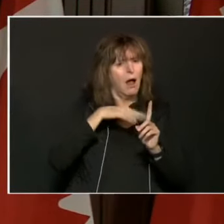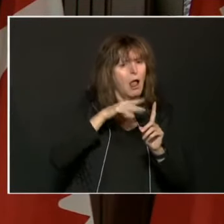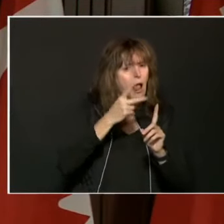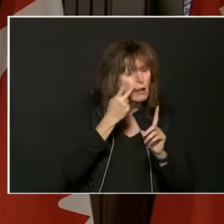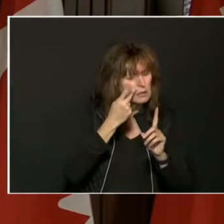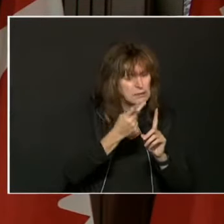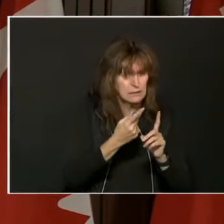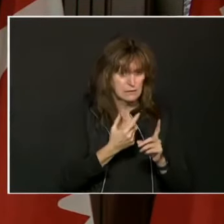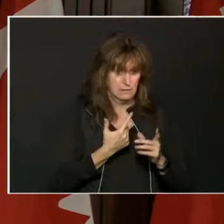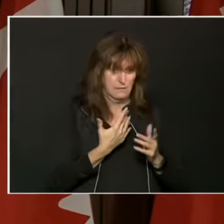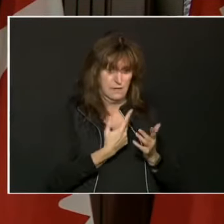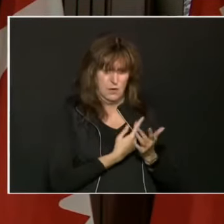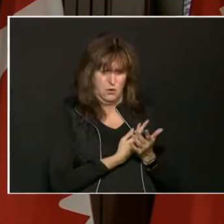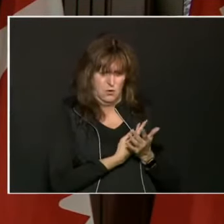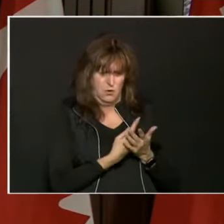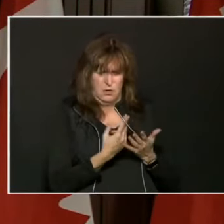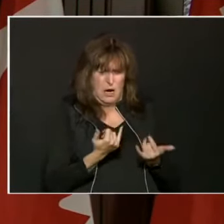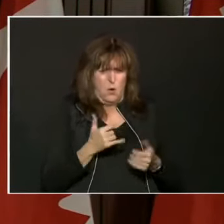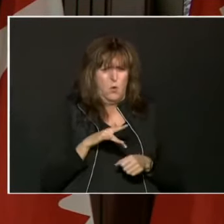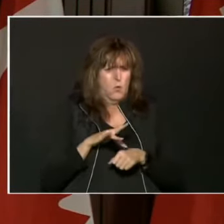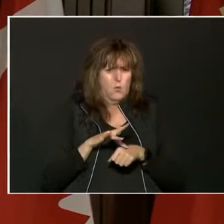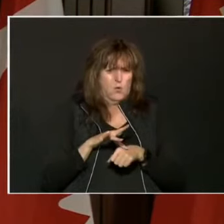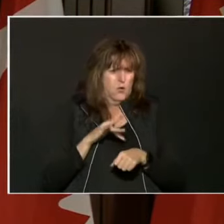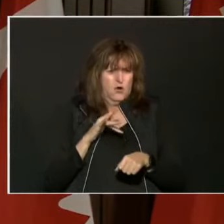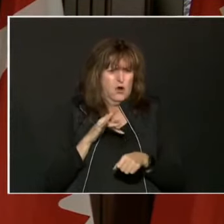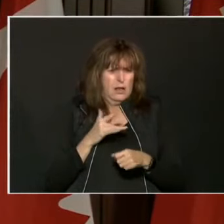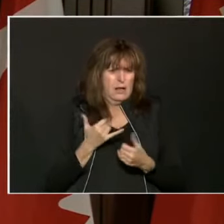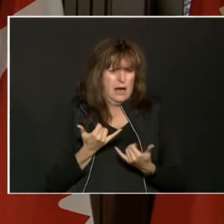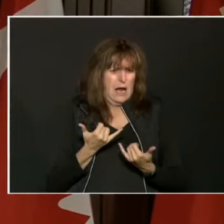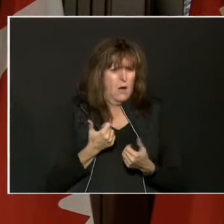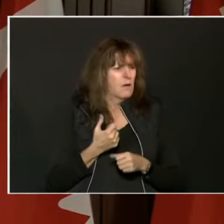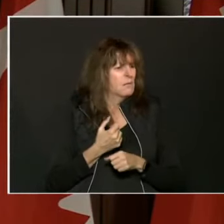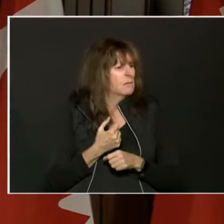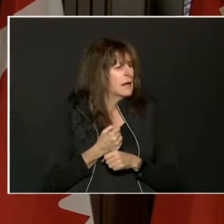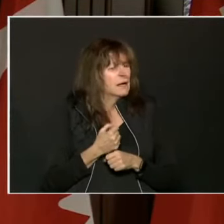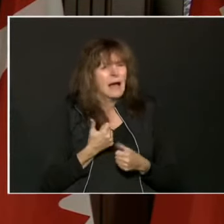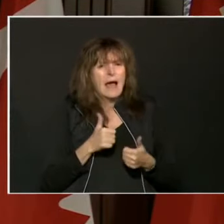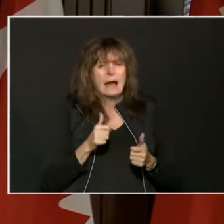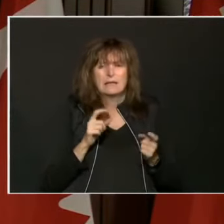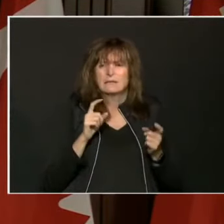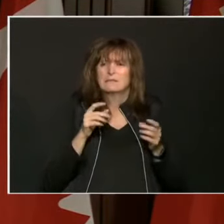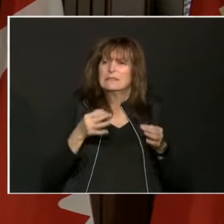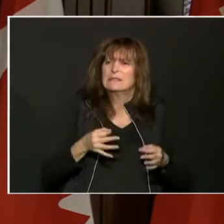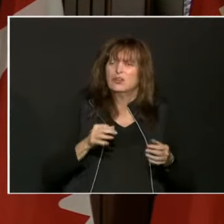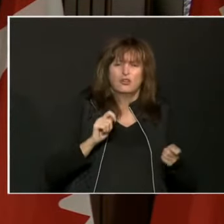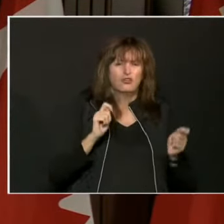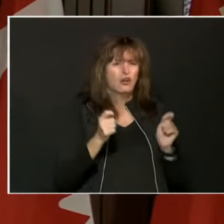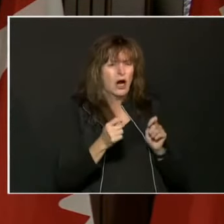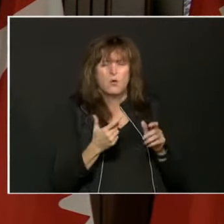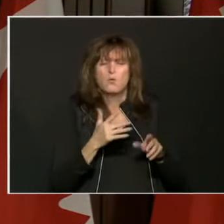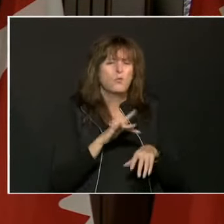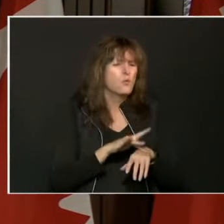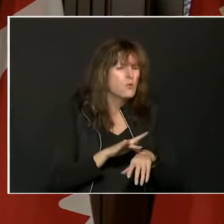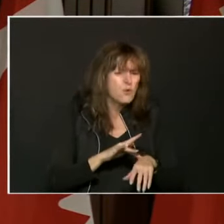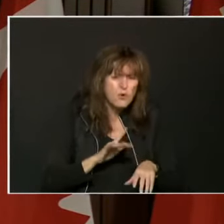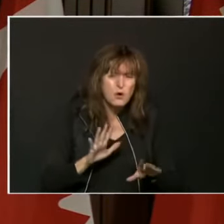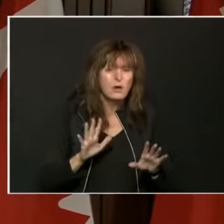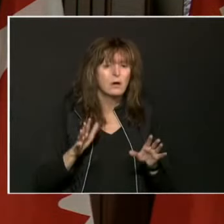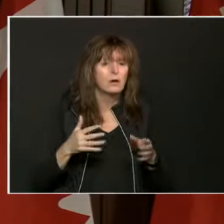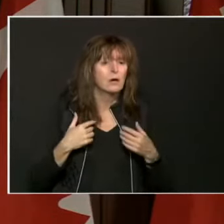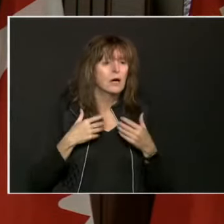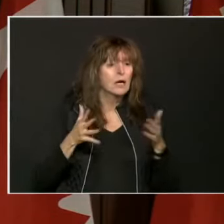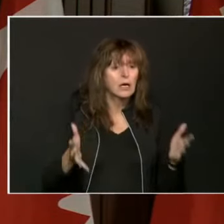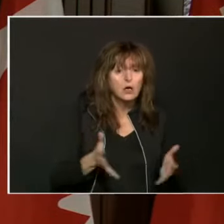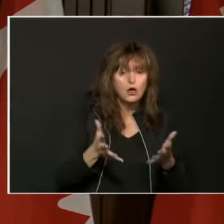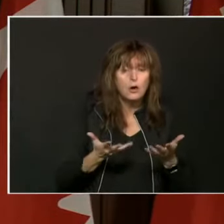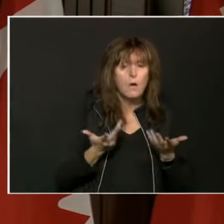that. The encouraging part is that we're seeing these things potentially turning, and no one more than I would like